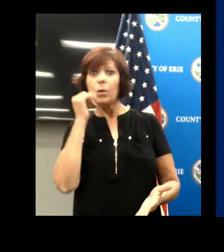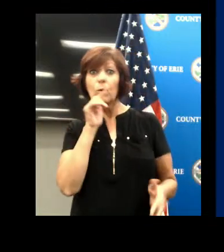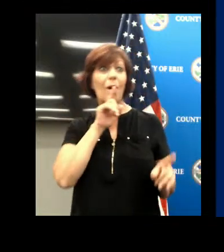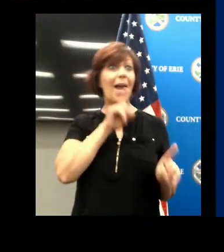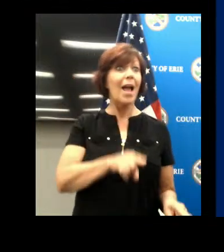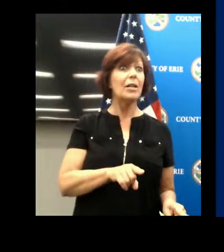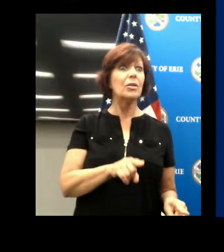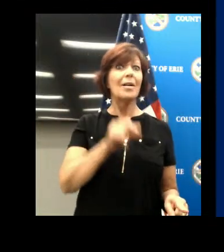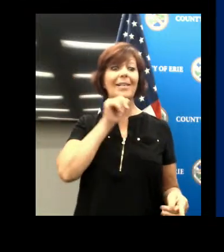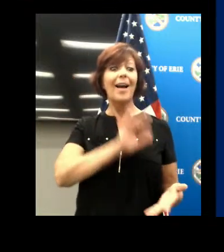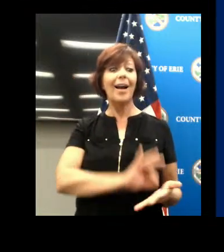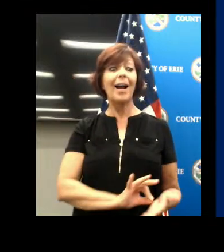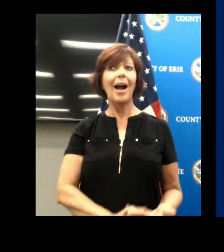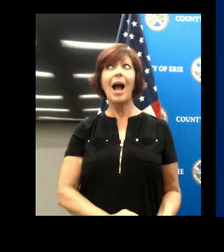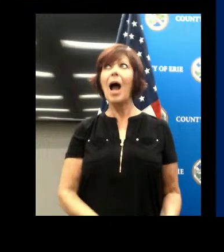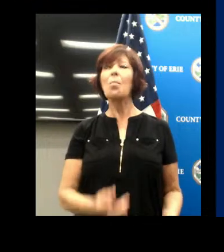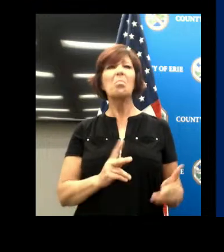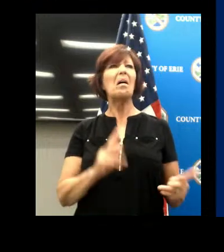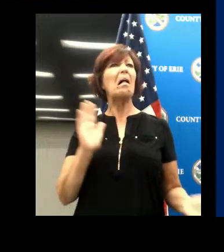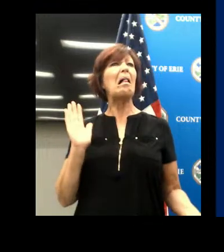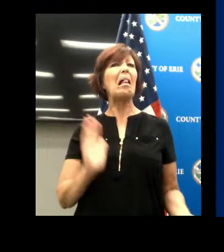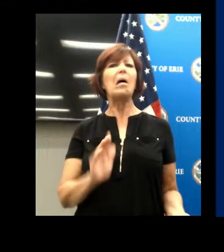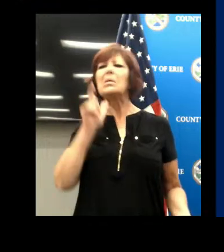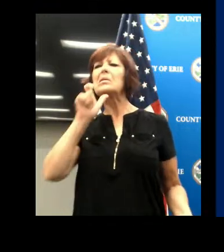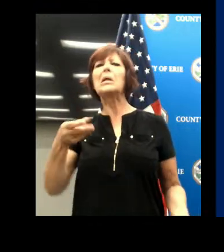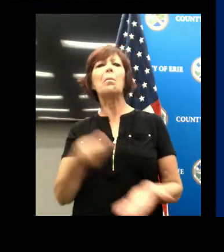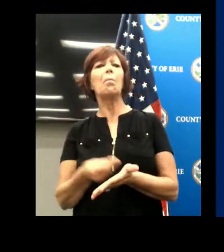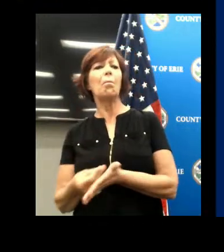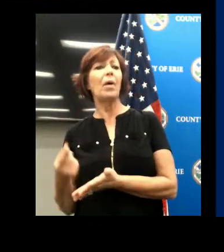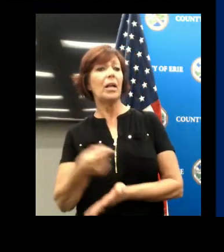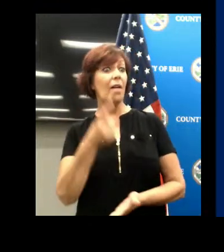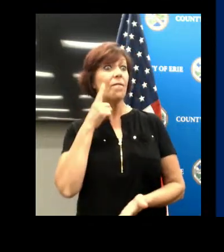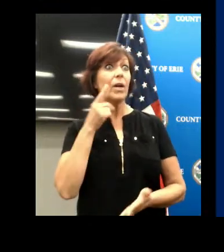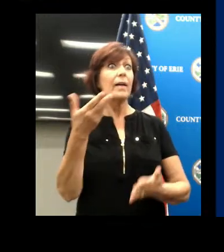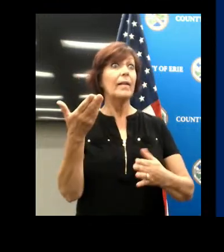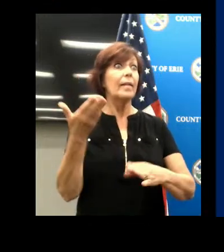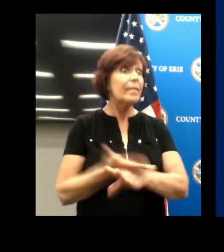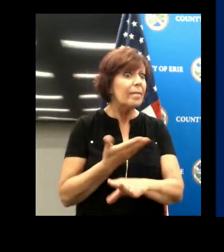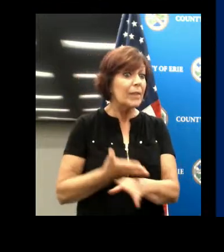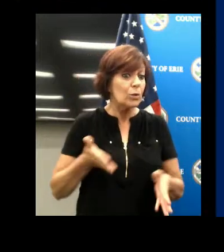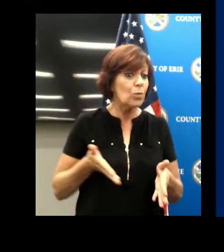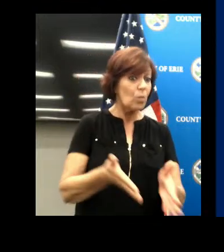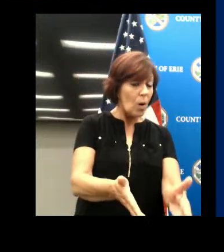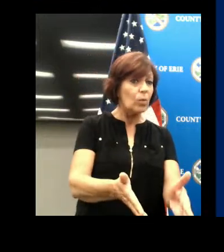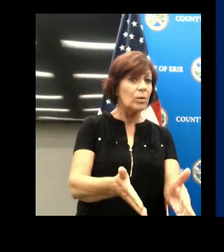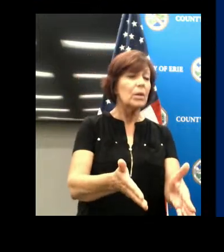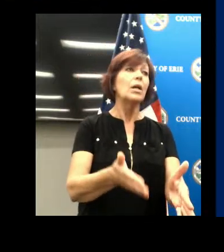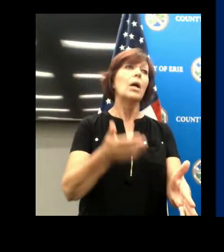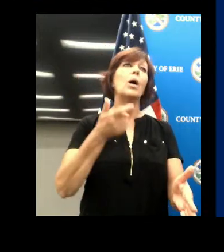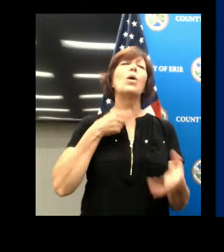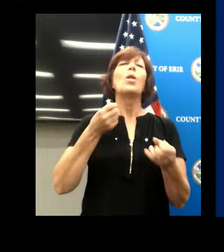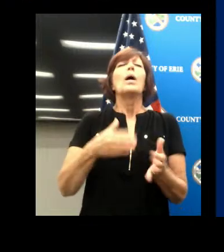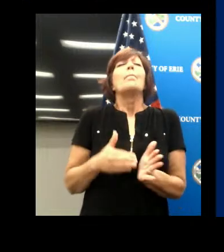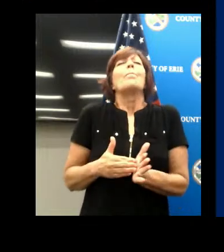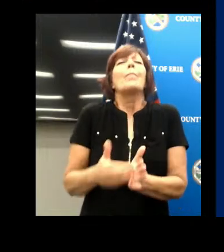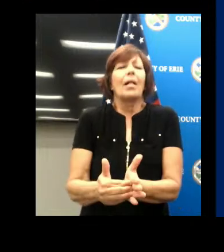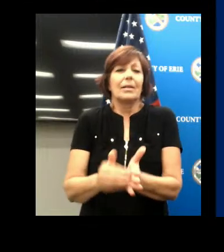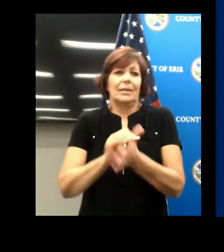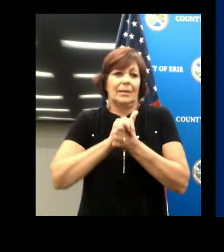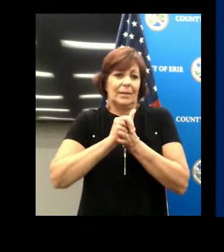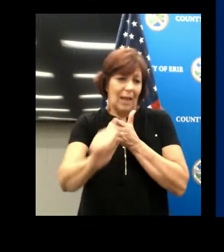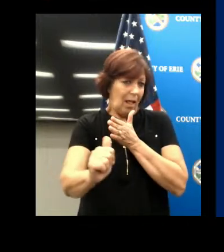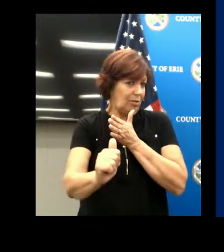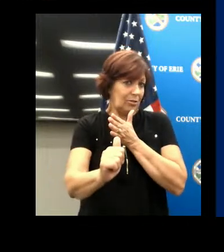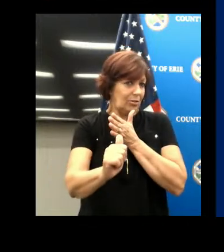census, we're not going to get as much in federal funds, including for federal road funding, as we should. And we will lose, of course, millions of dollars over a